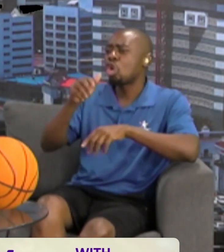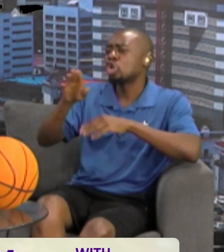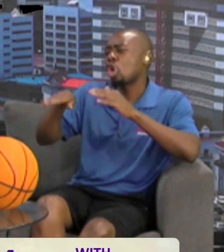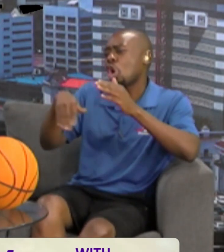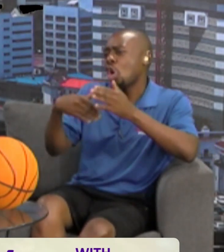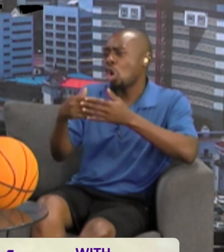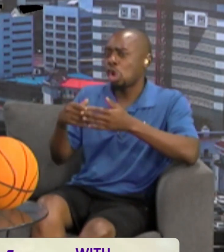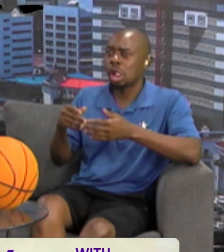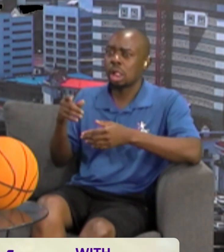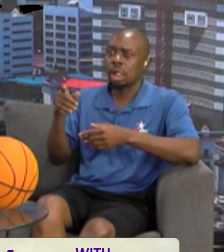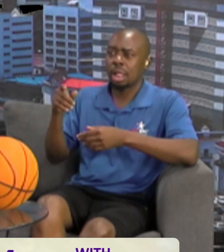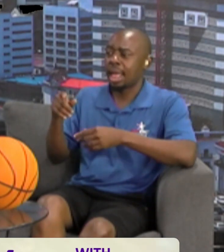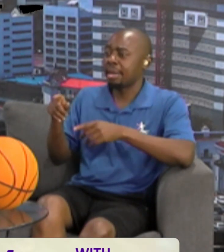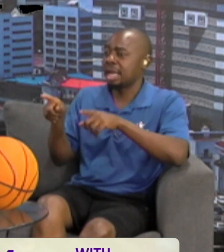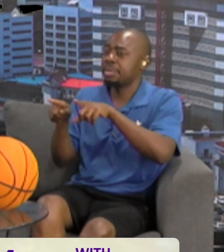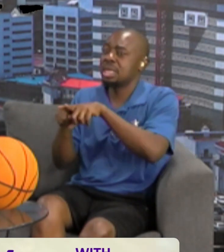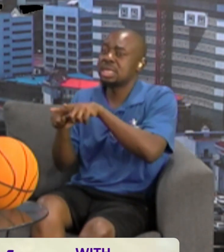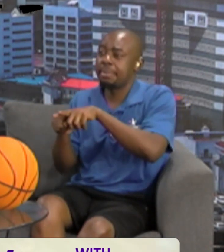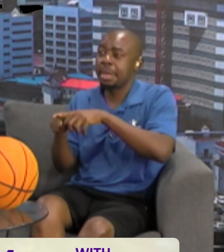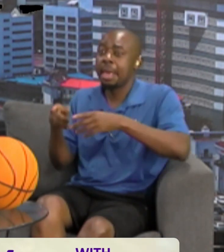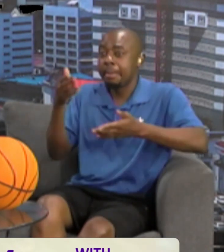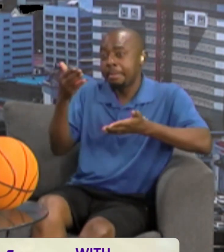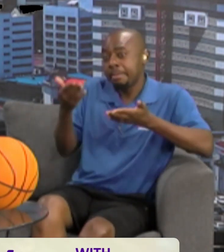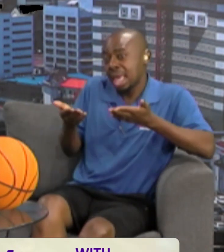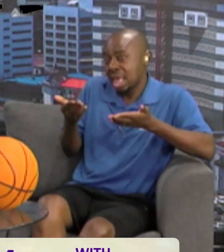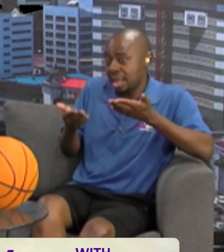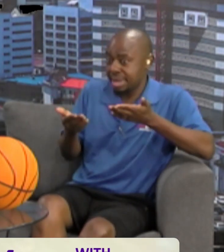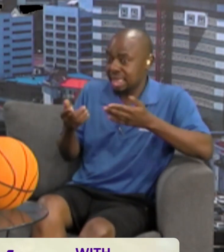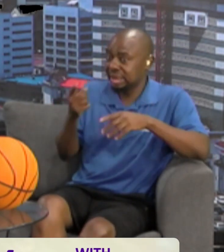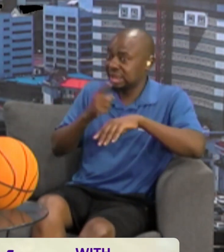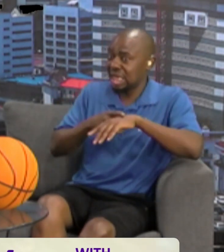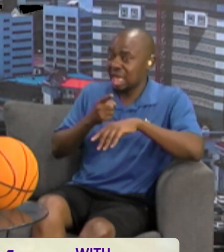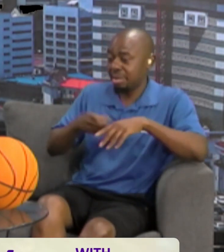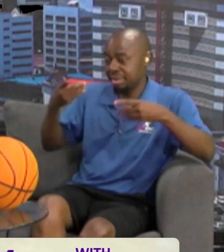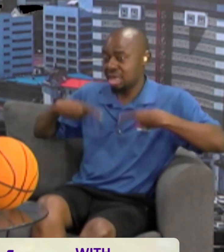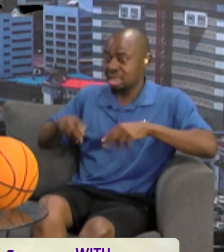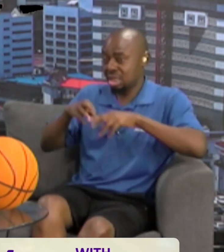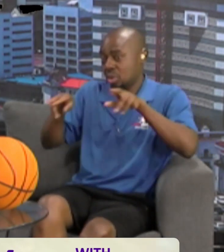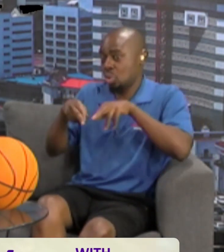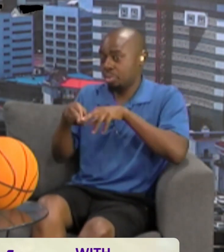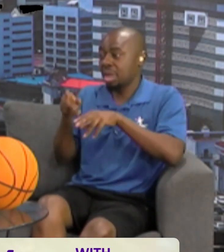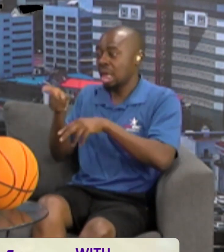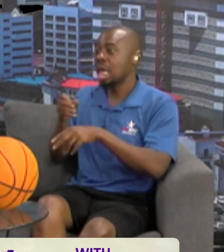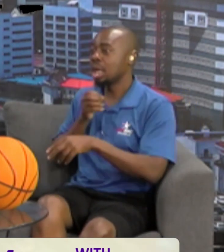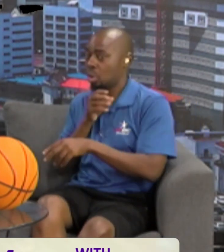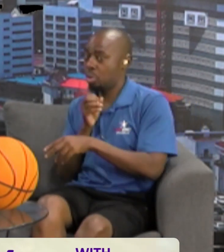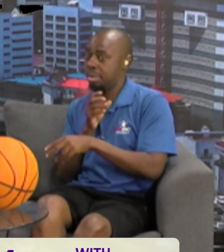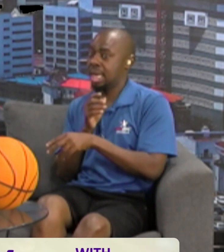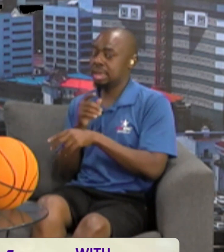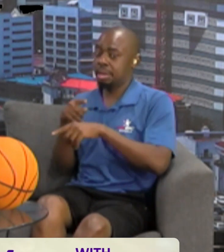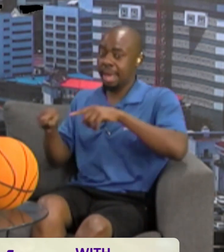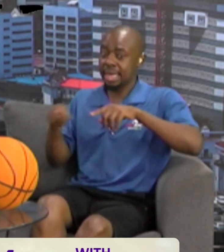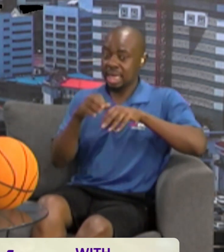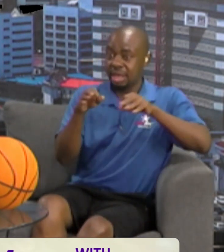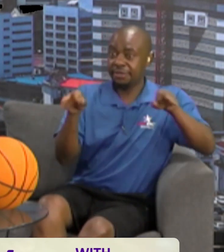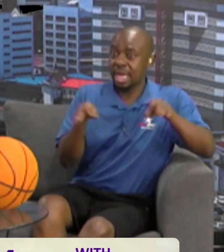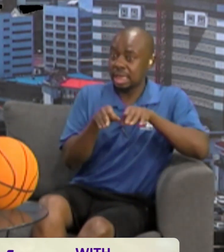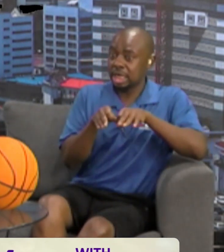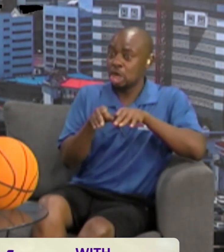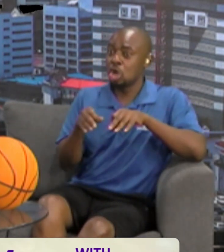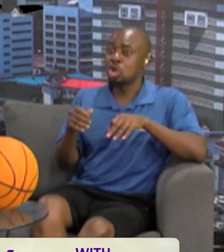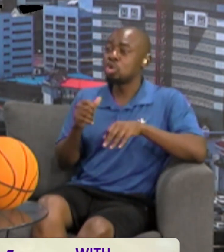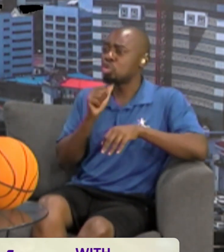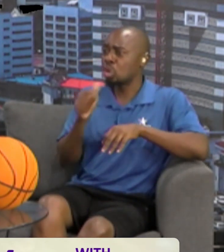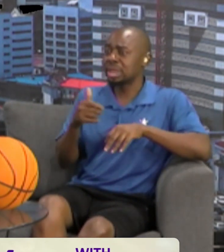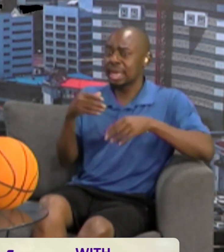varies depending on the people. Not everyone, not every leader is going to be the same and to display the same quality as them. Yes, there's a